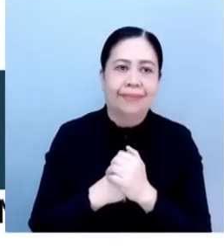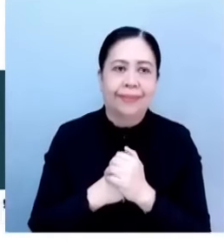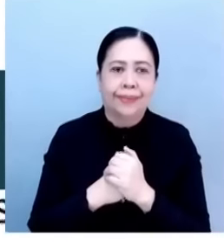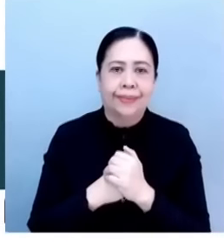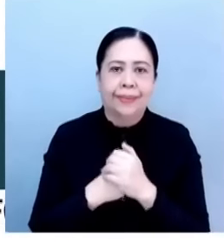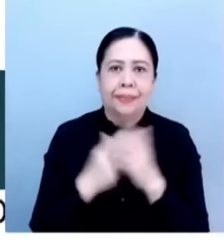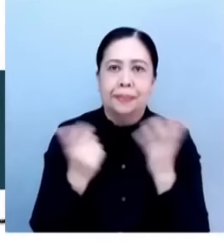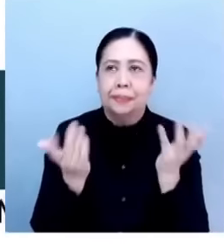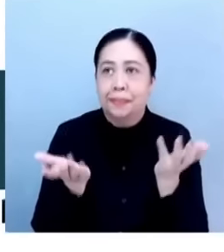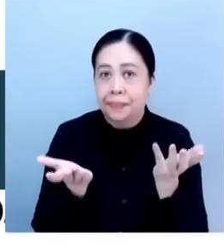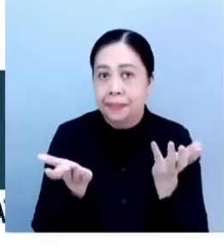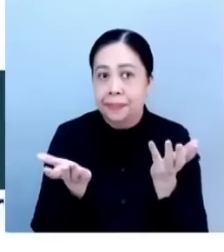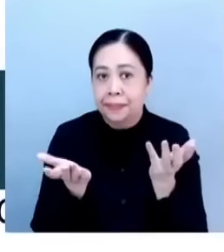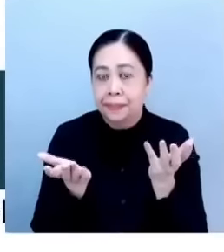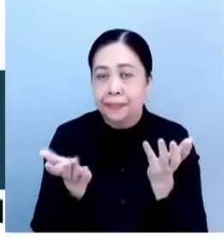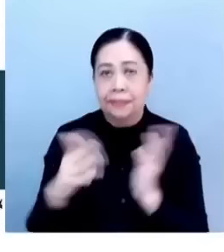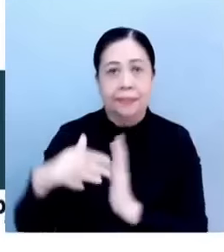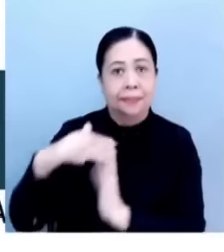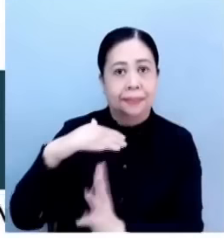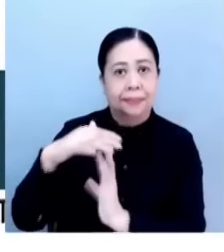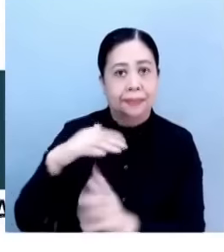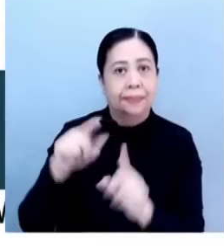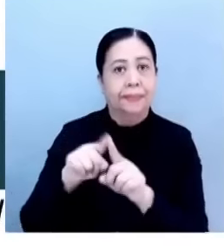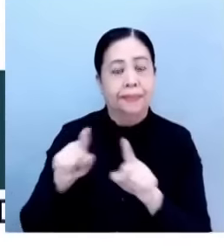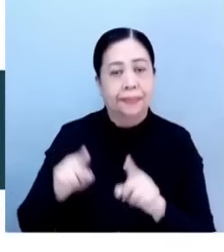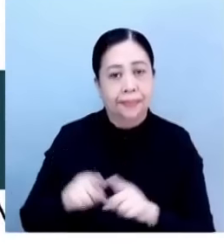Well, the client is also